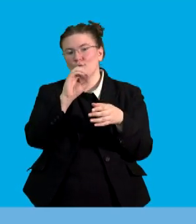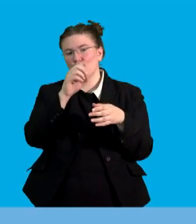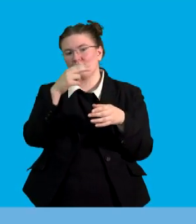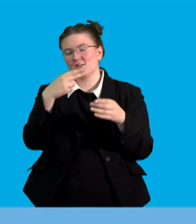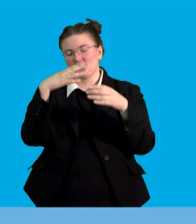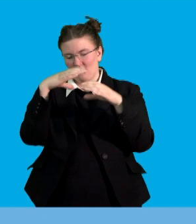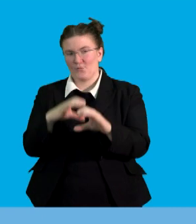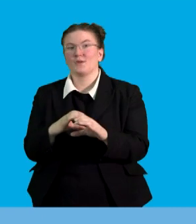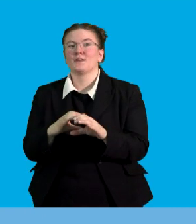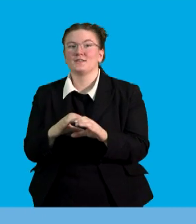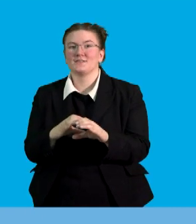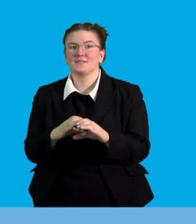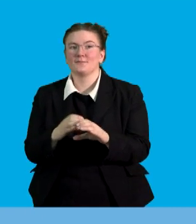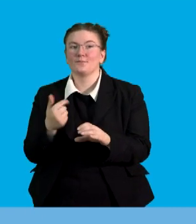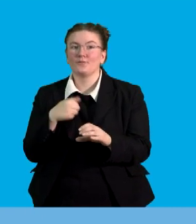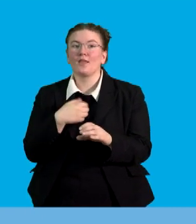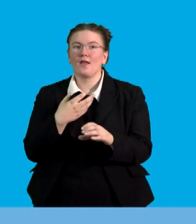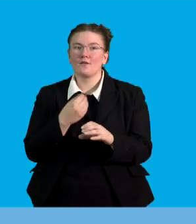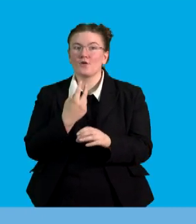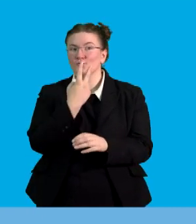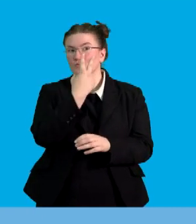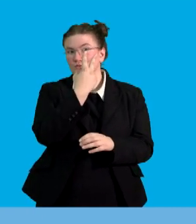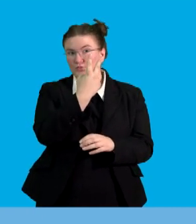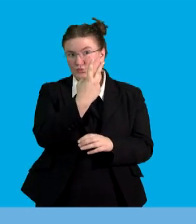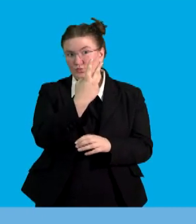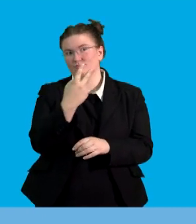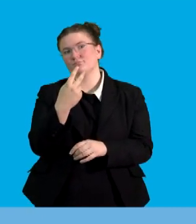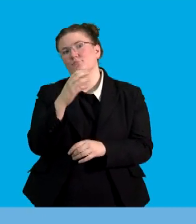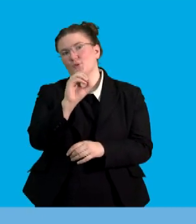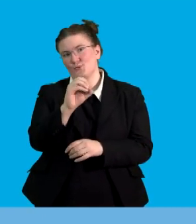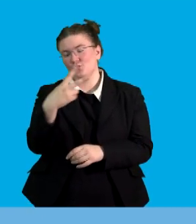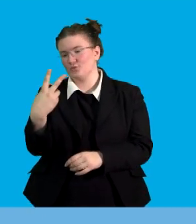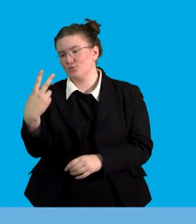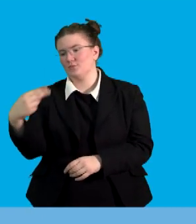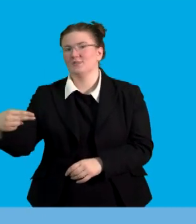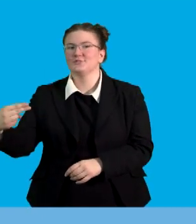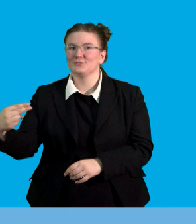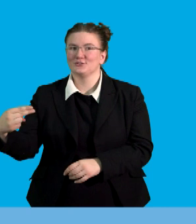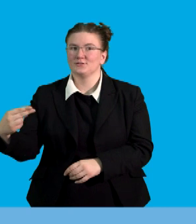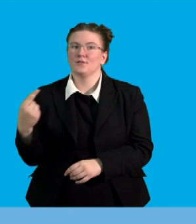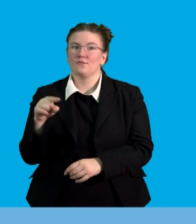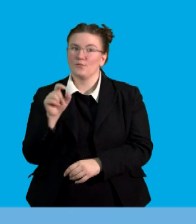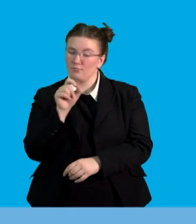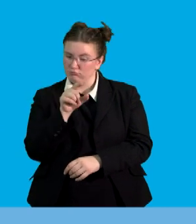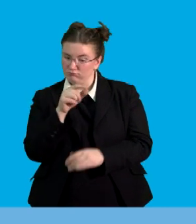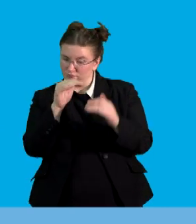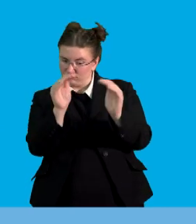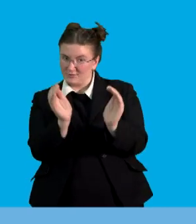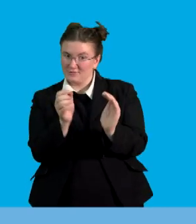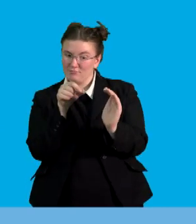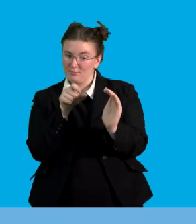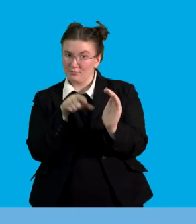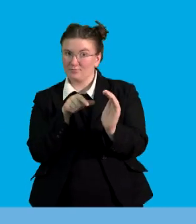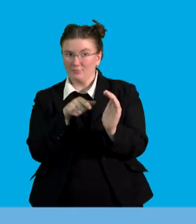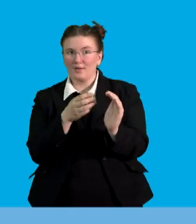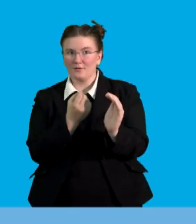focus on the OH, which means we have 2 oxygen atoms and 2 hydrogen atoms here on this bracket